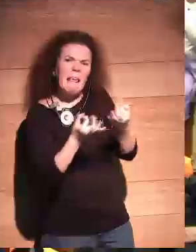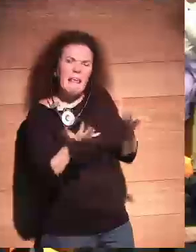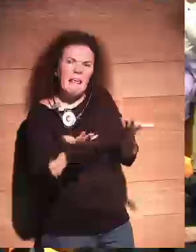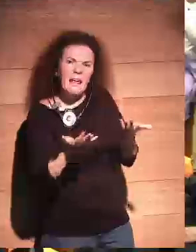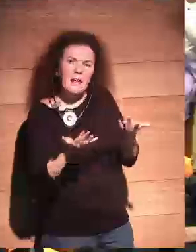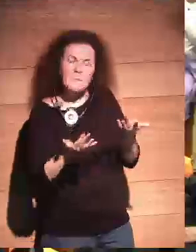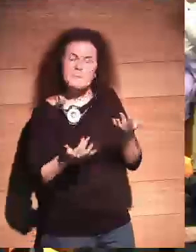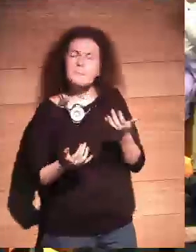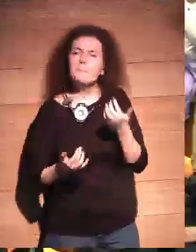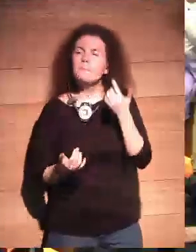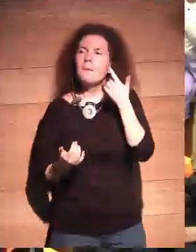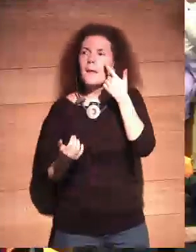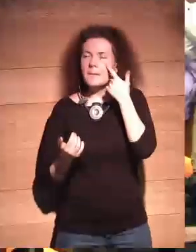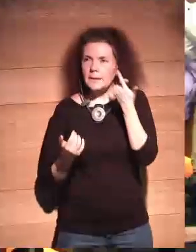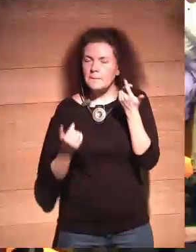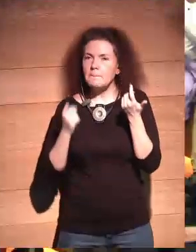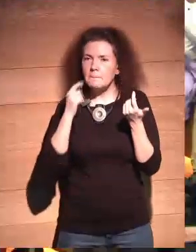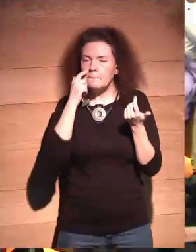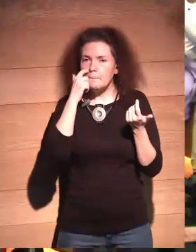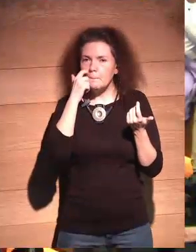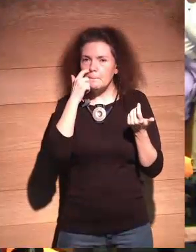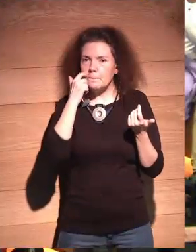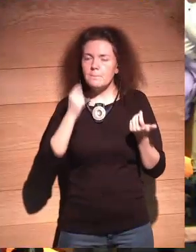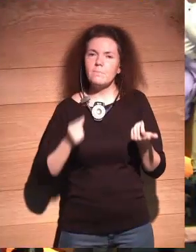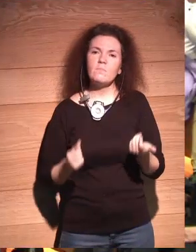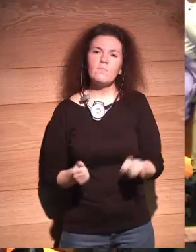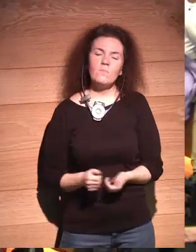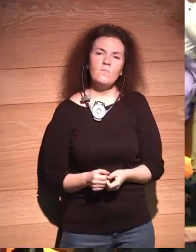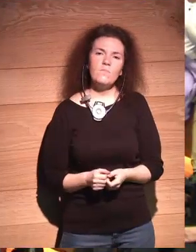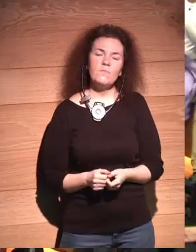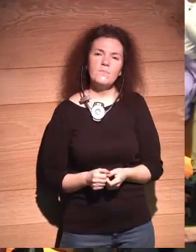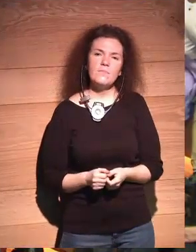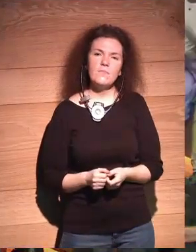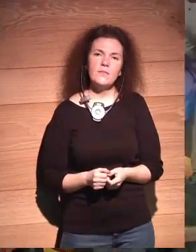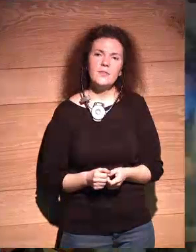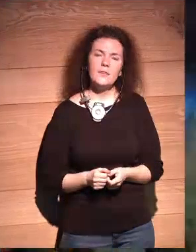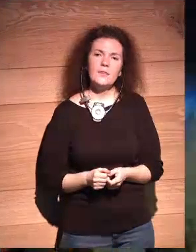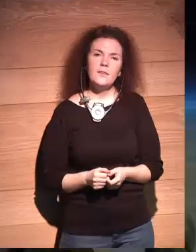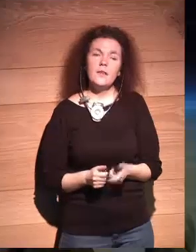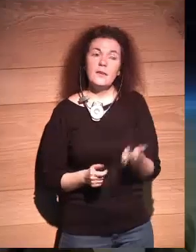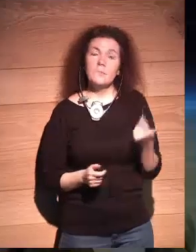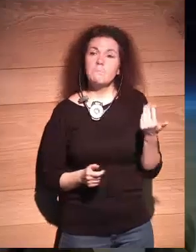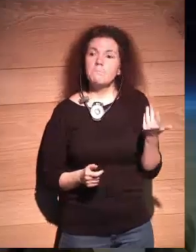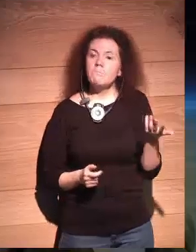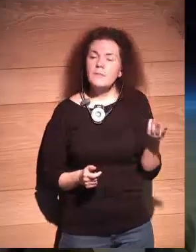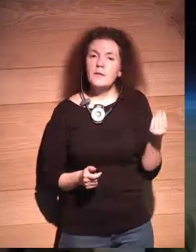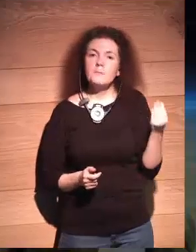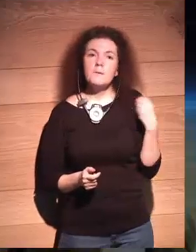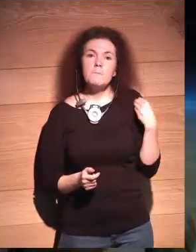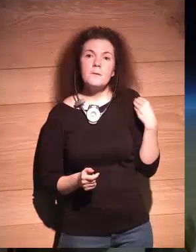I said, "What does that mean?" And he said he didn't know what that meant, and what did I think it meant? I said, "Who are you